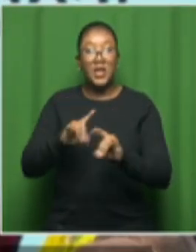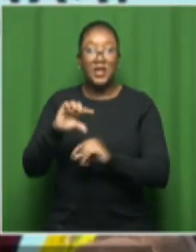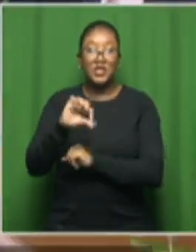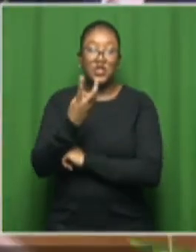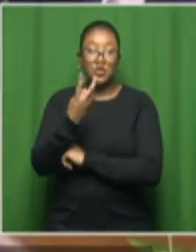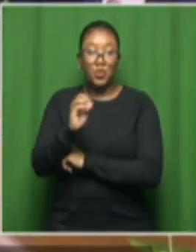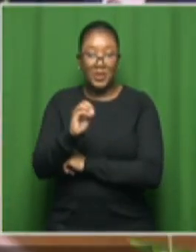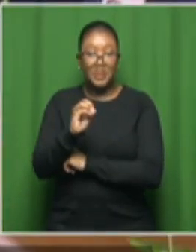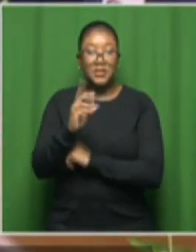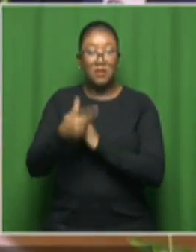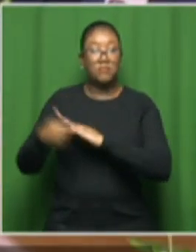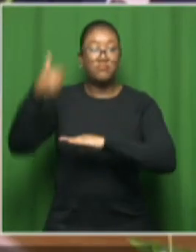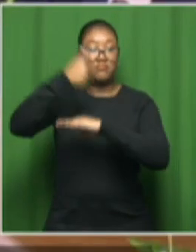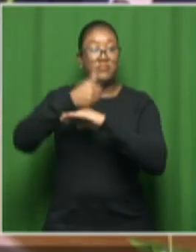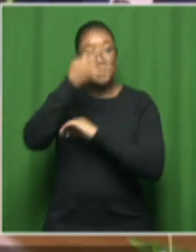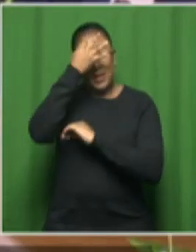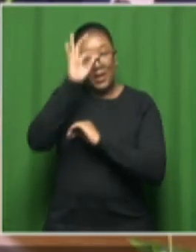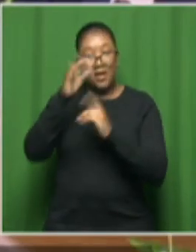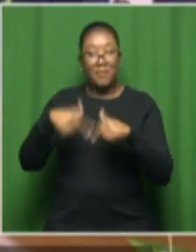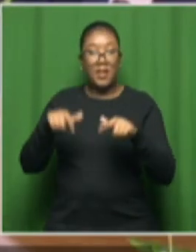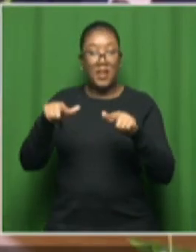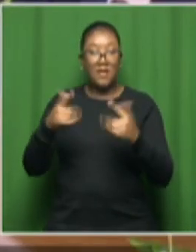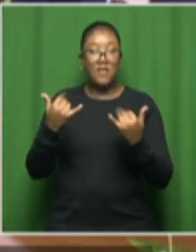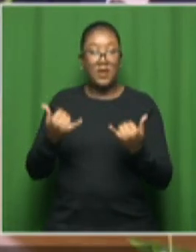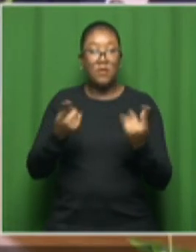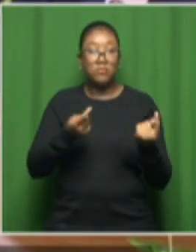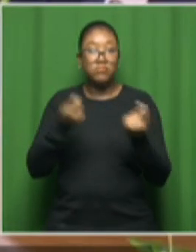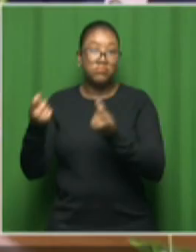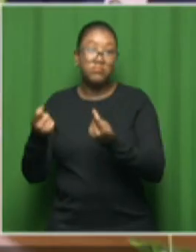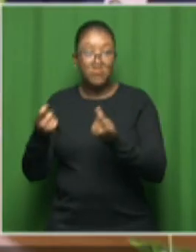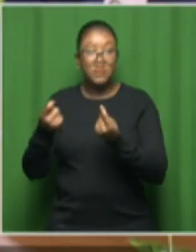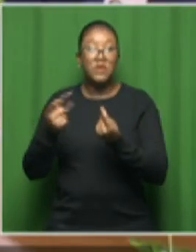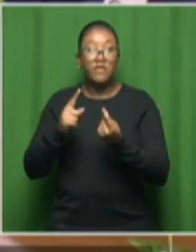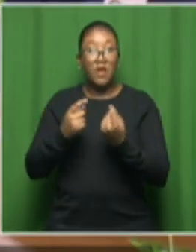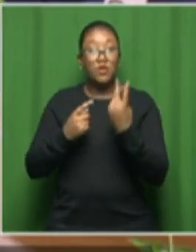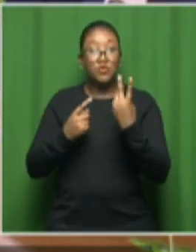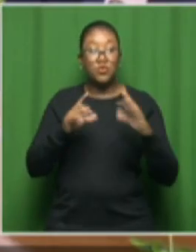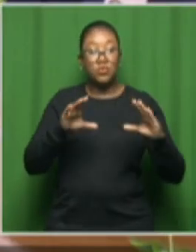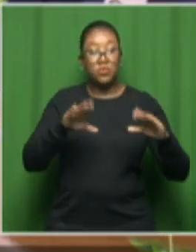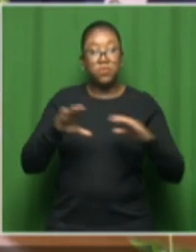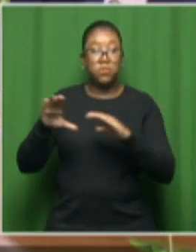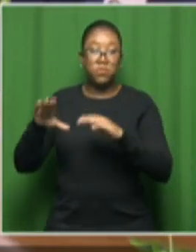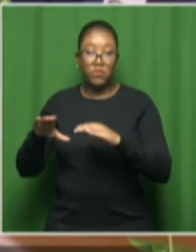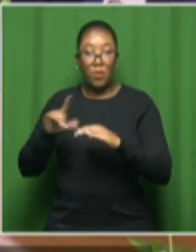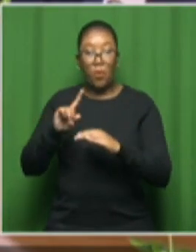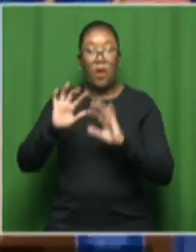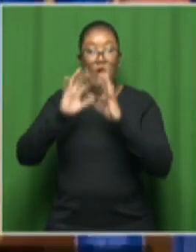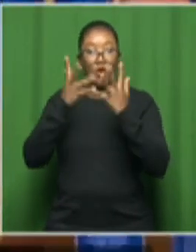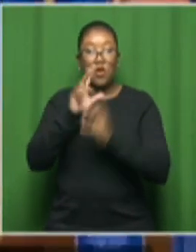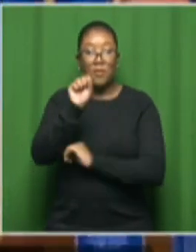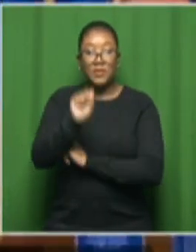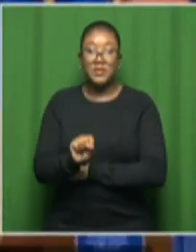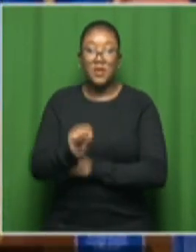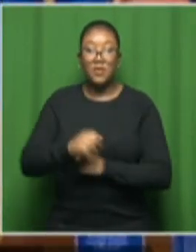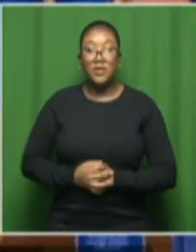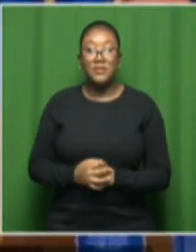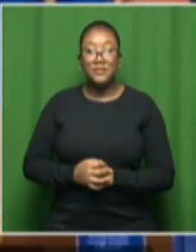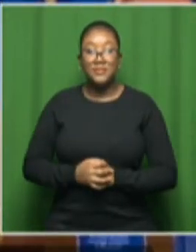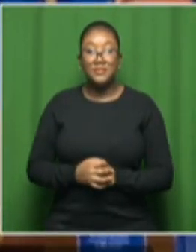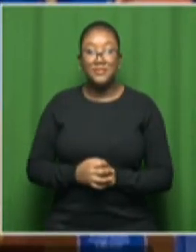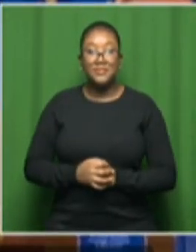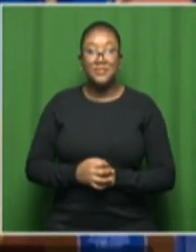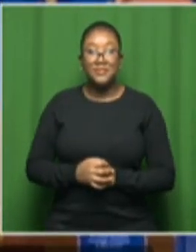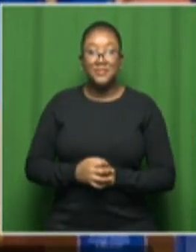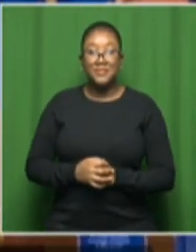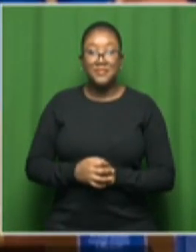government level, and a fitting transition between two powerhouses of the global south. Deixamos a lição de quê?